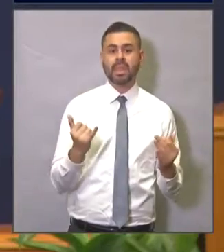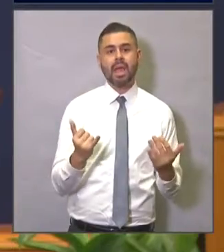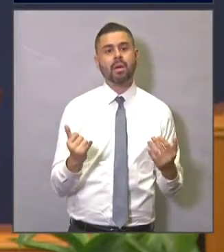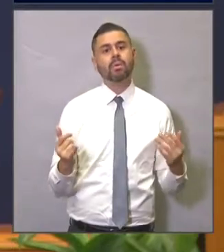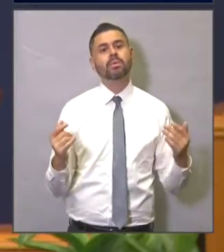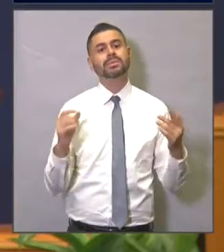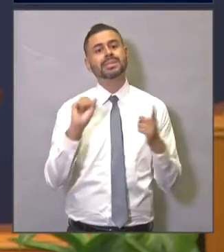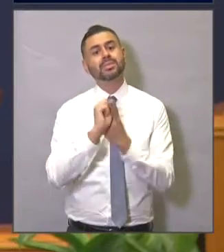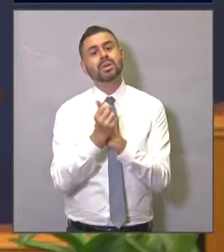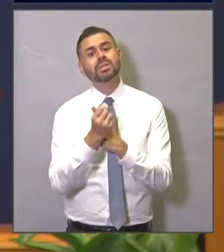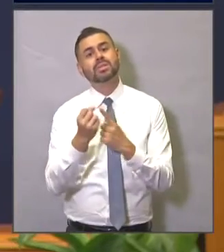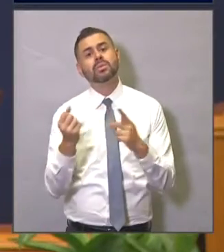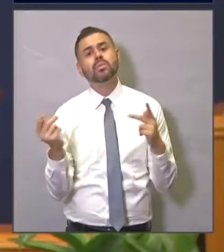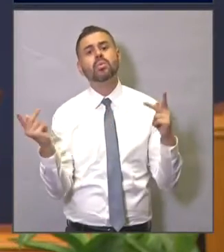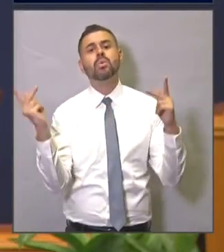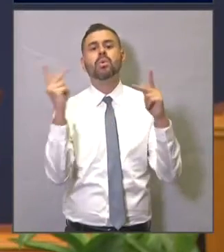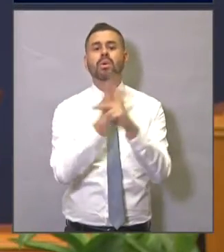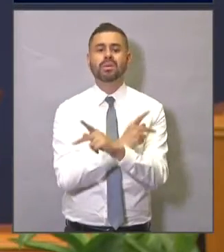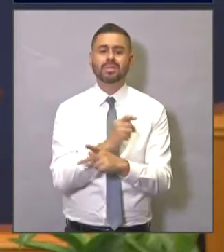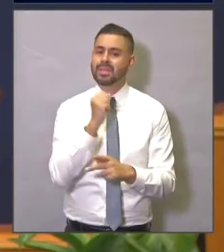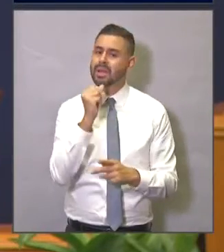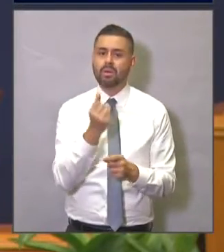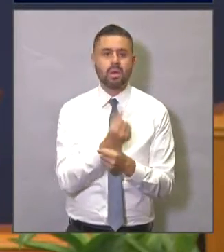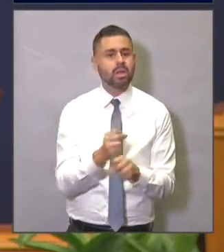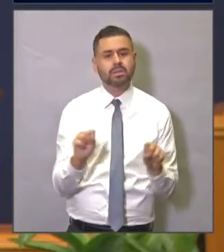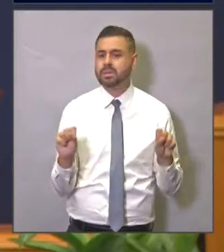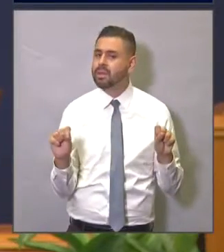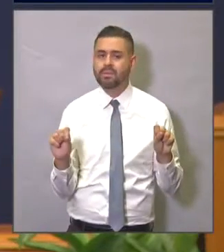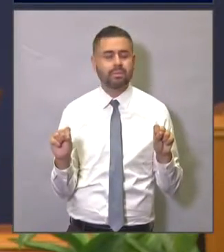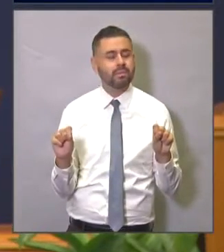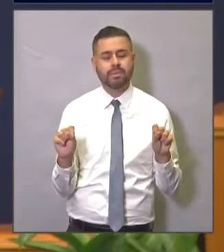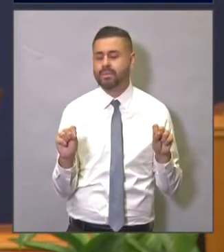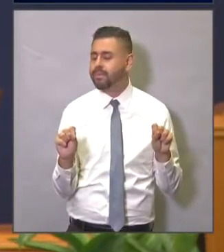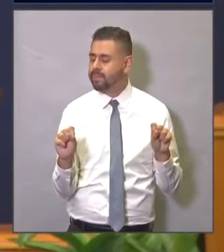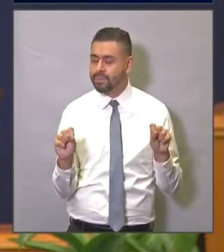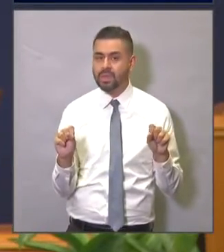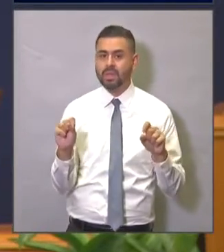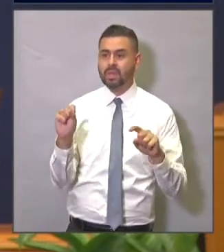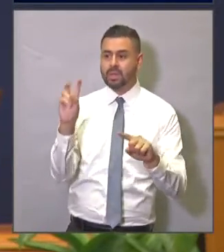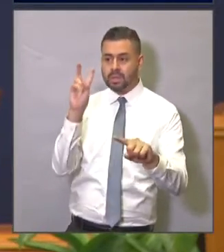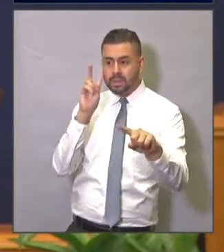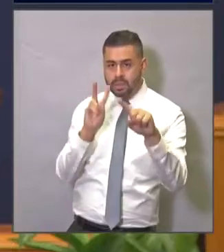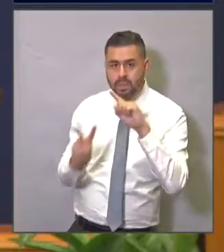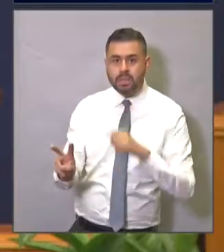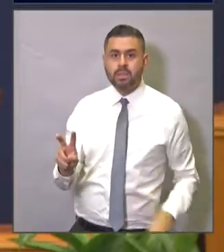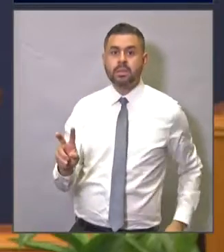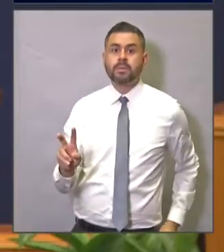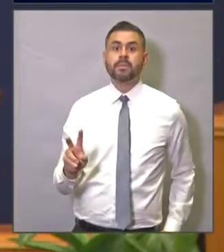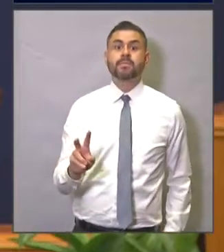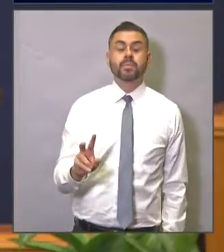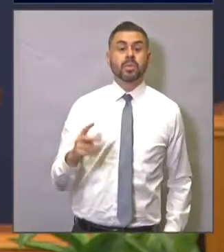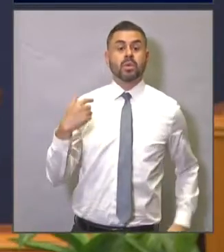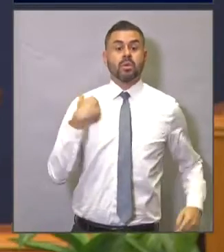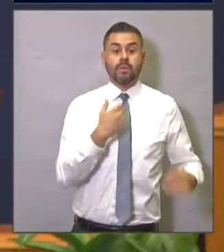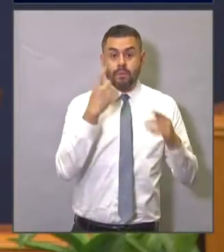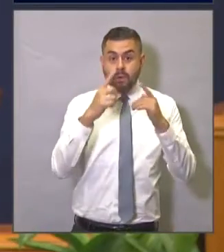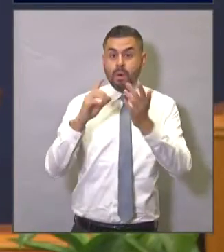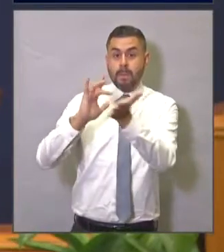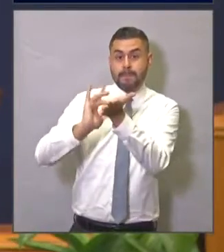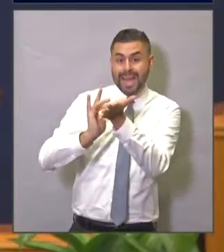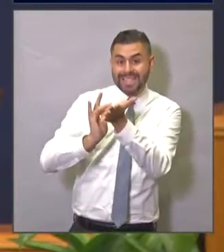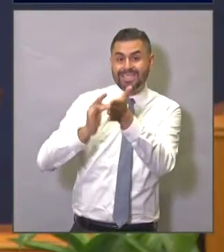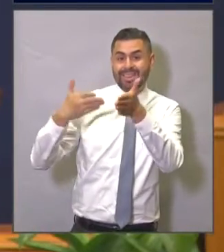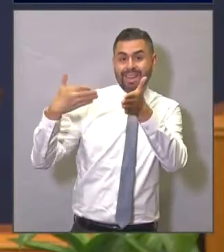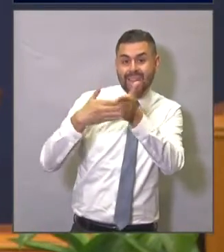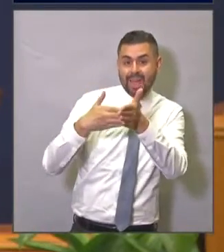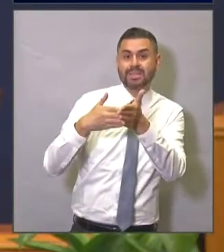are much higher risk and are not safe. Hope is on the horizon, and we all know that the vaccine is around the corner. But please